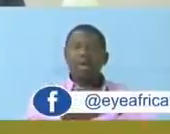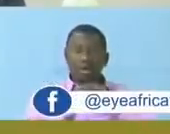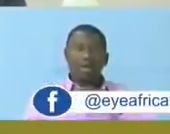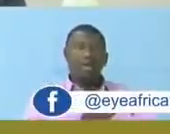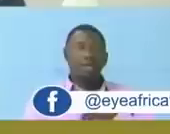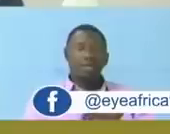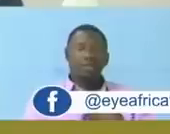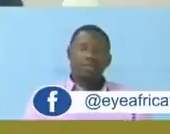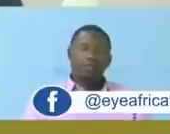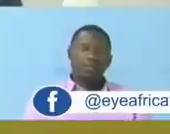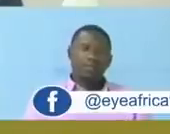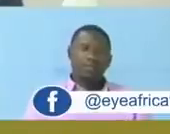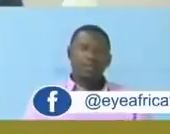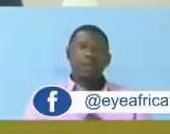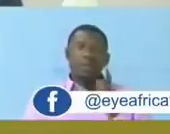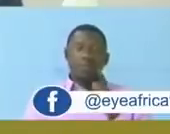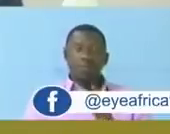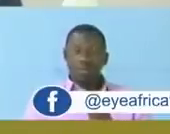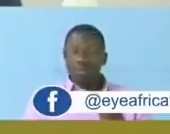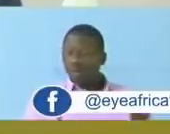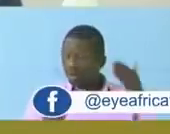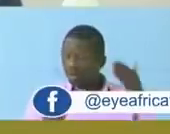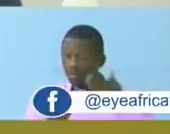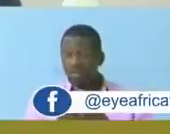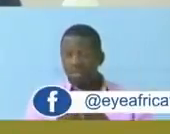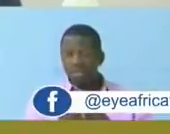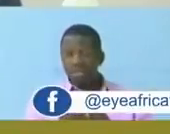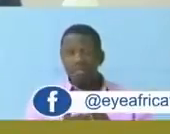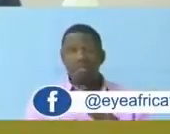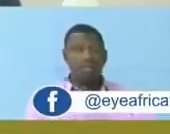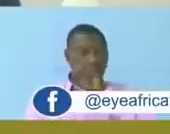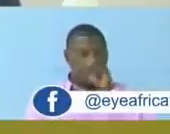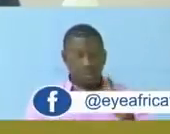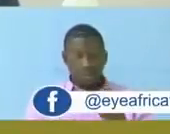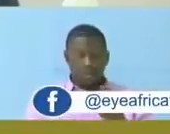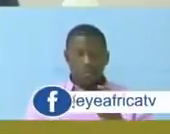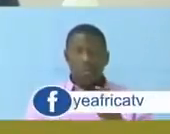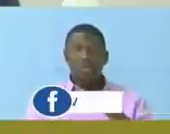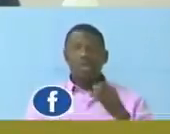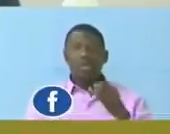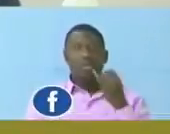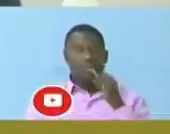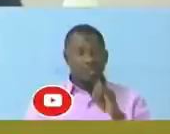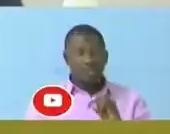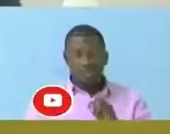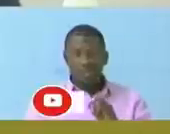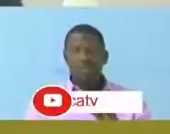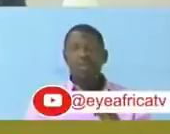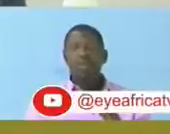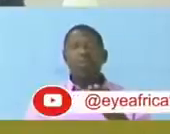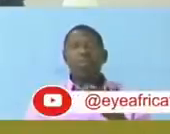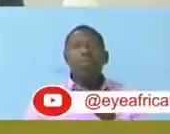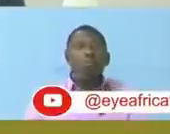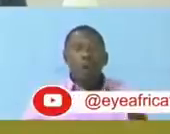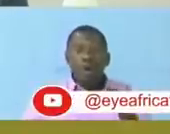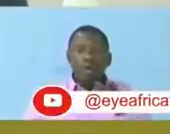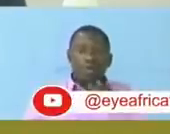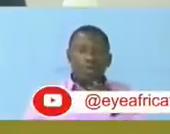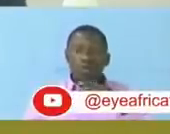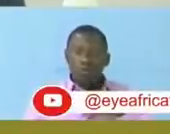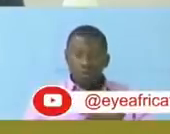the question is, why would you want the diary to be brought? What is the